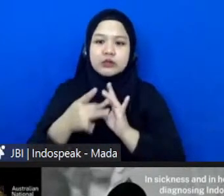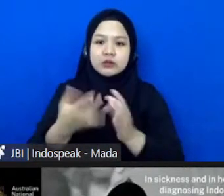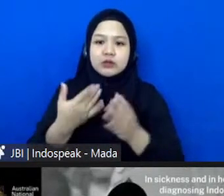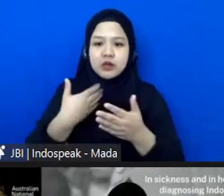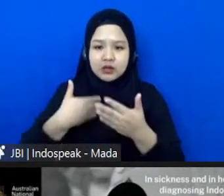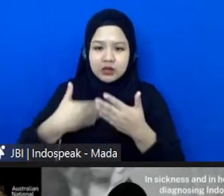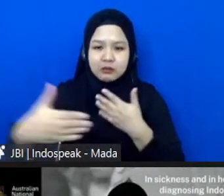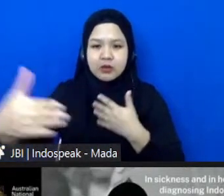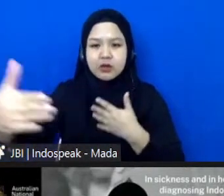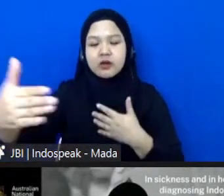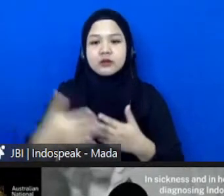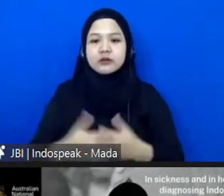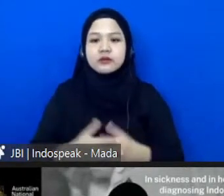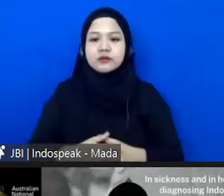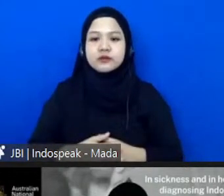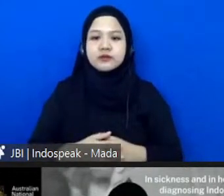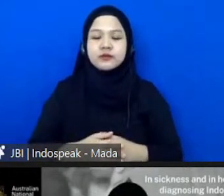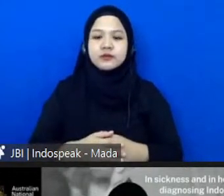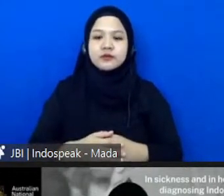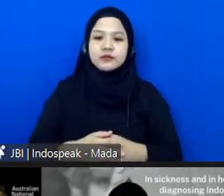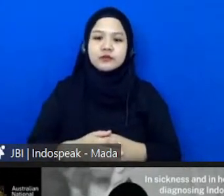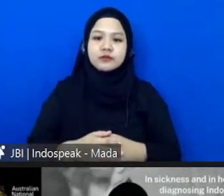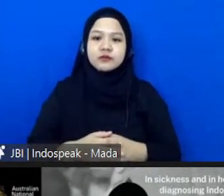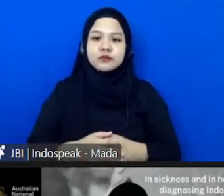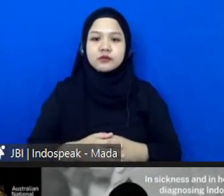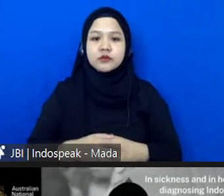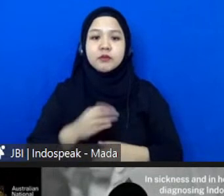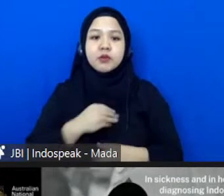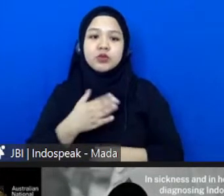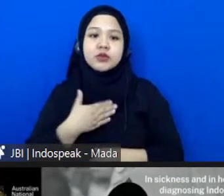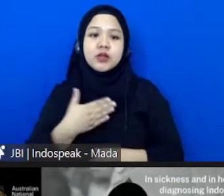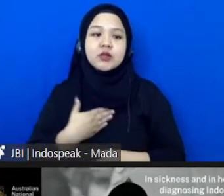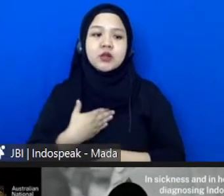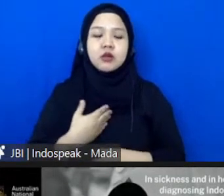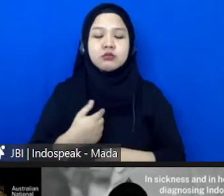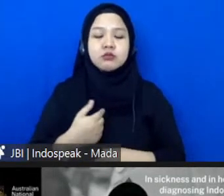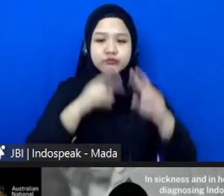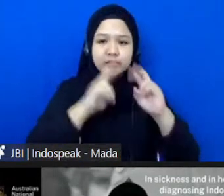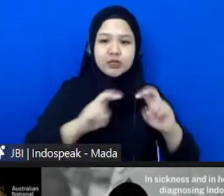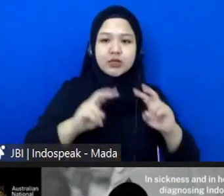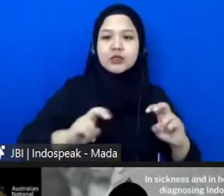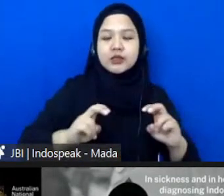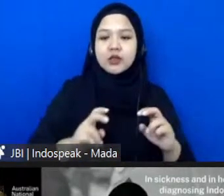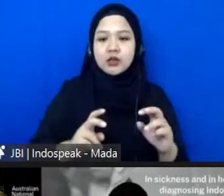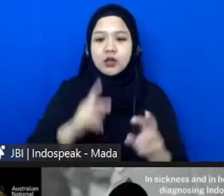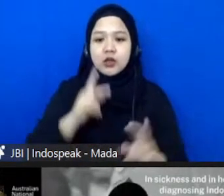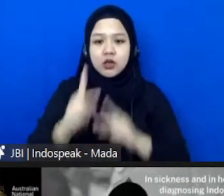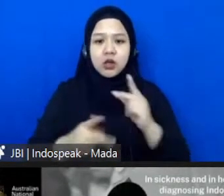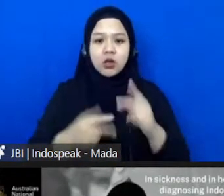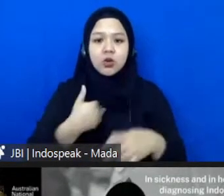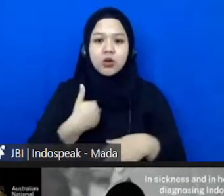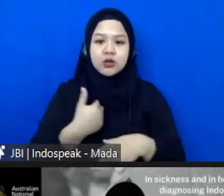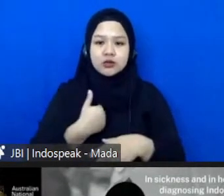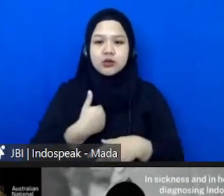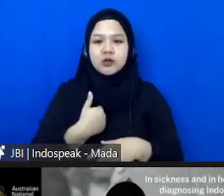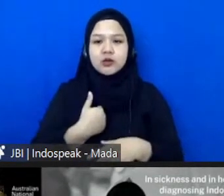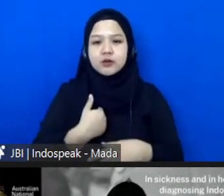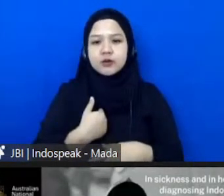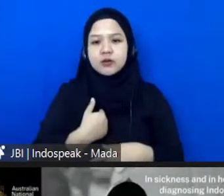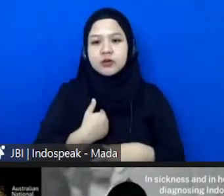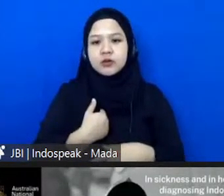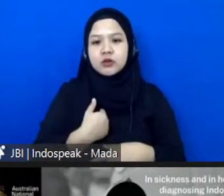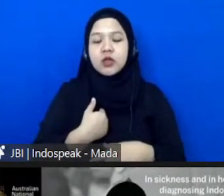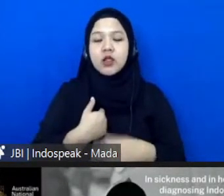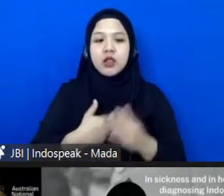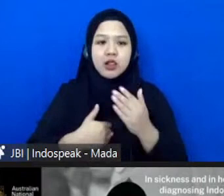But also, I think for me as a researcher, if there's a clearer sort of